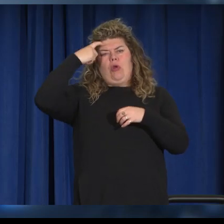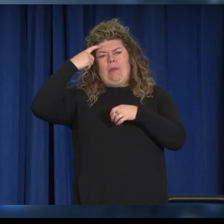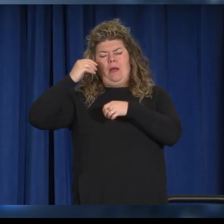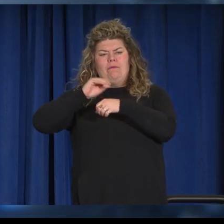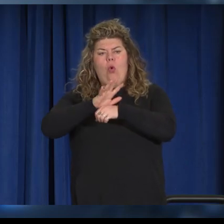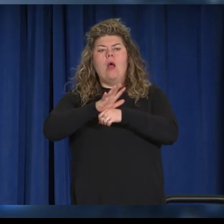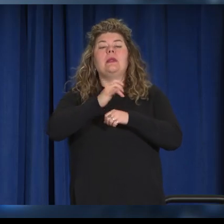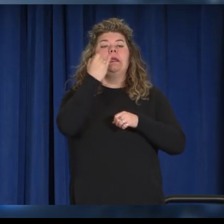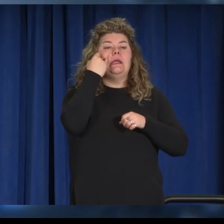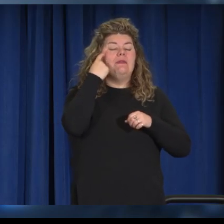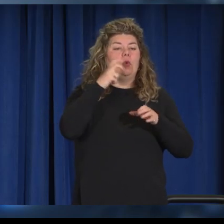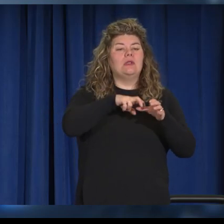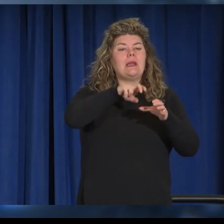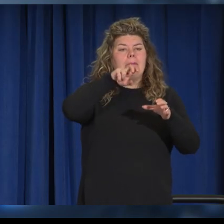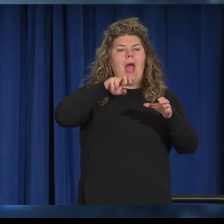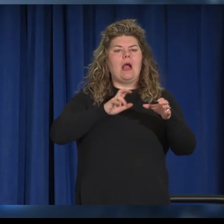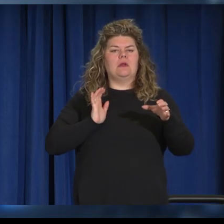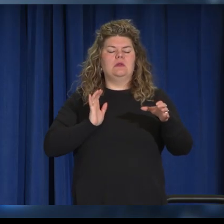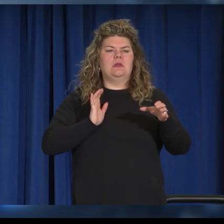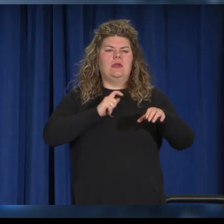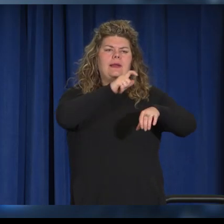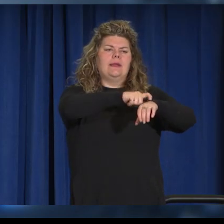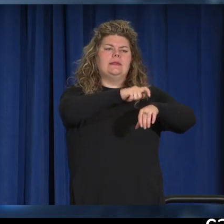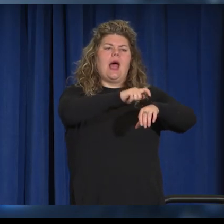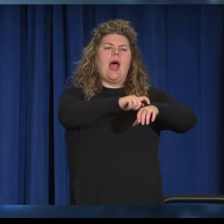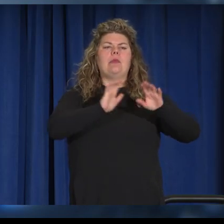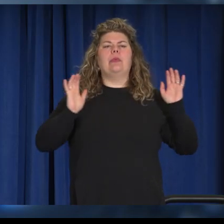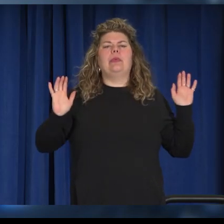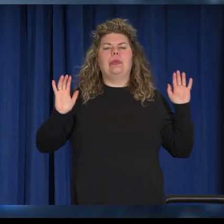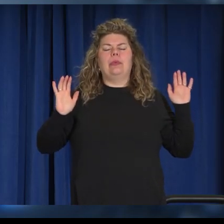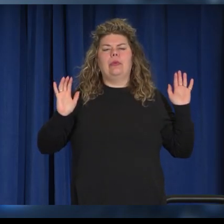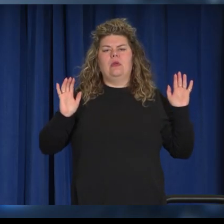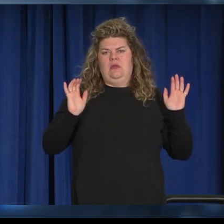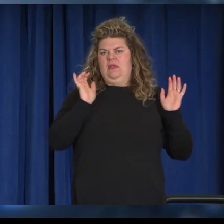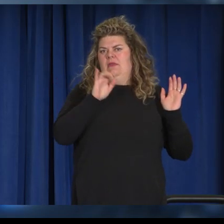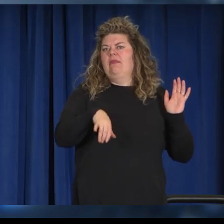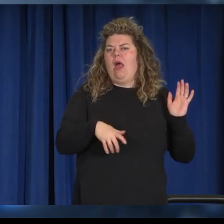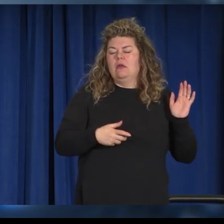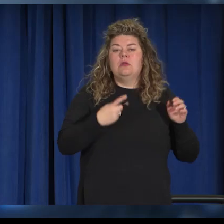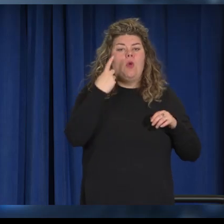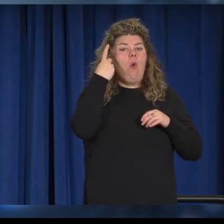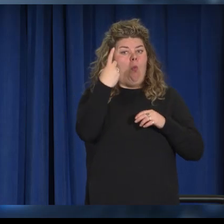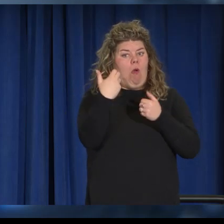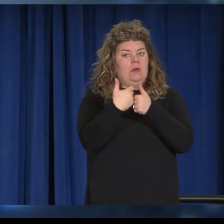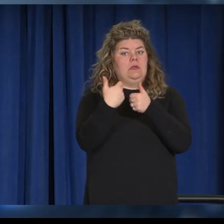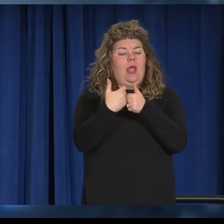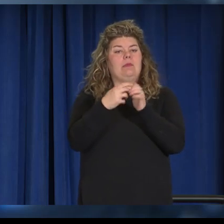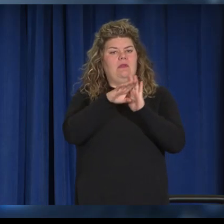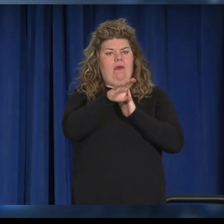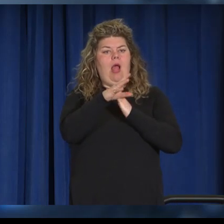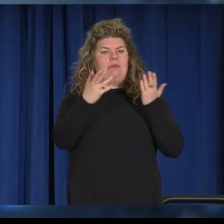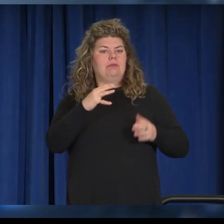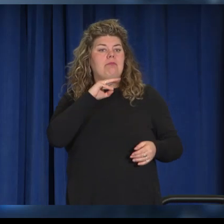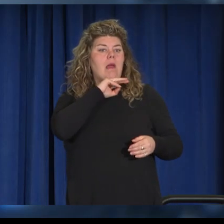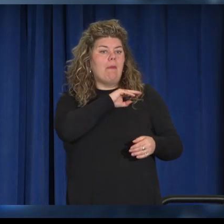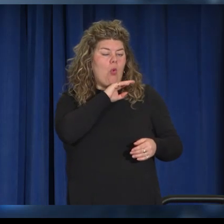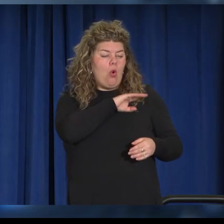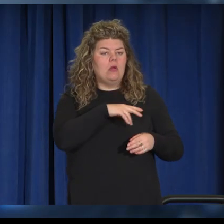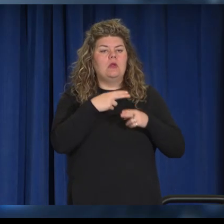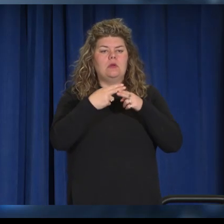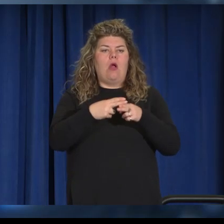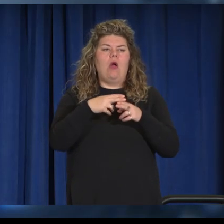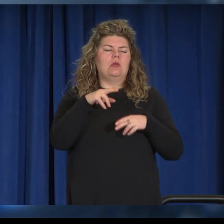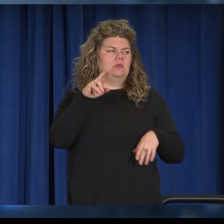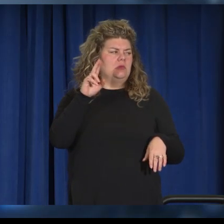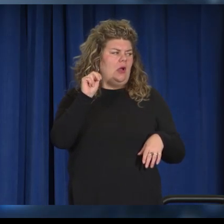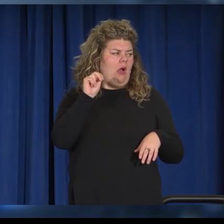stepping back and giving people space was really important. So there's a game, a wonderful game, it's actually developed in Melbourne called Untitled Goose Game.